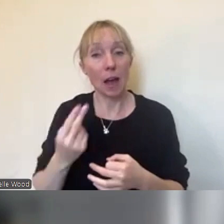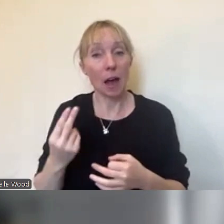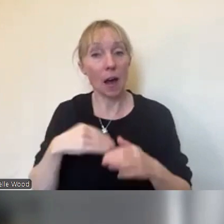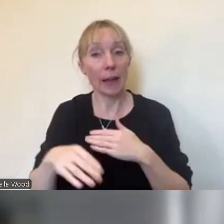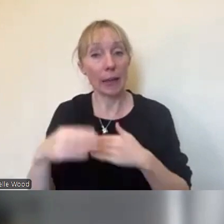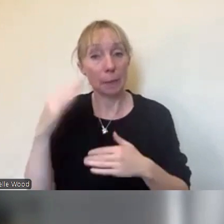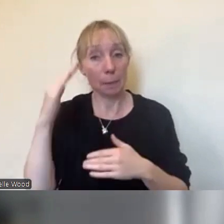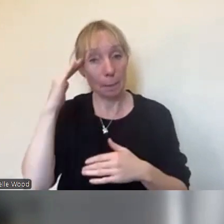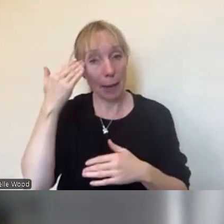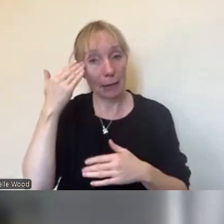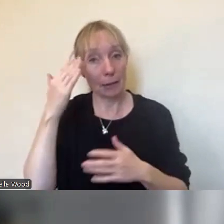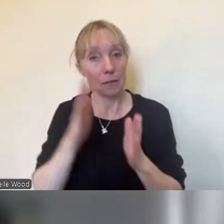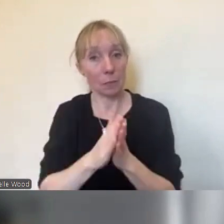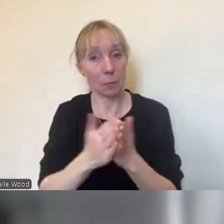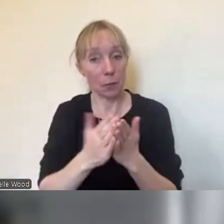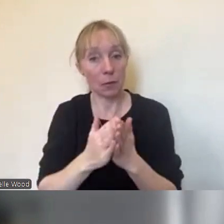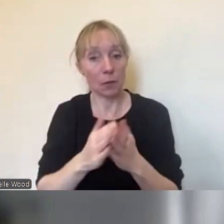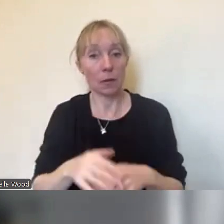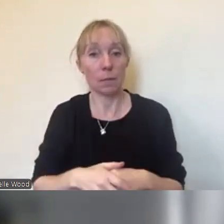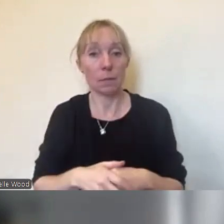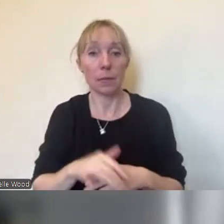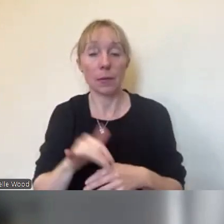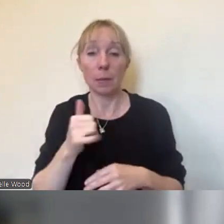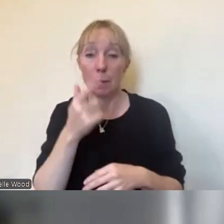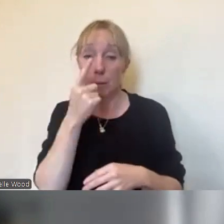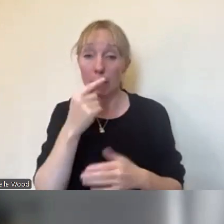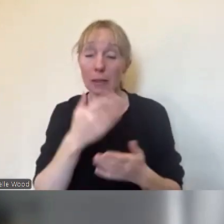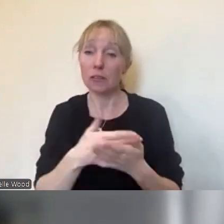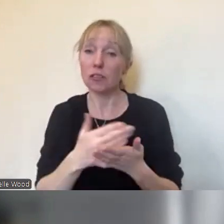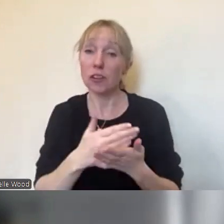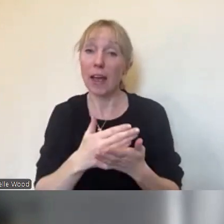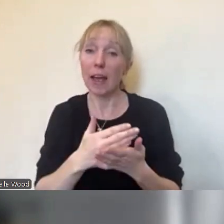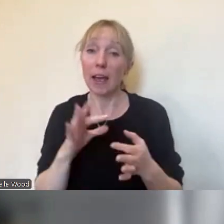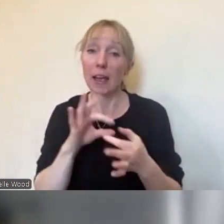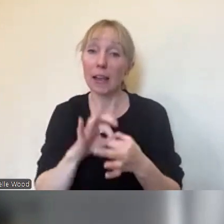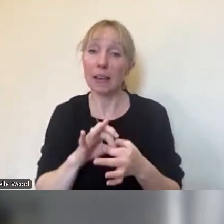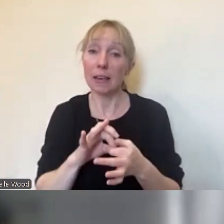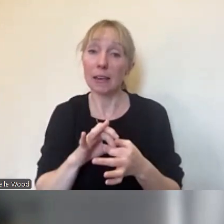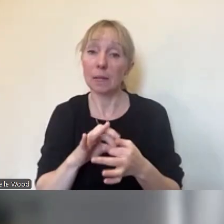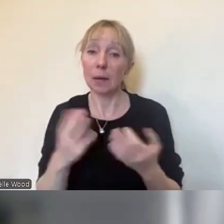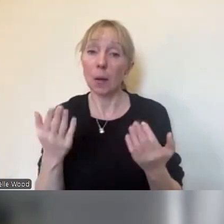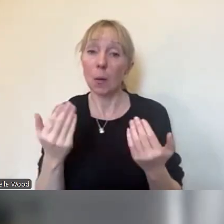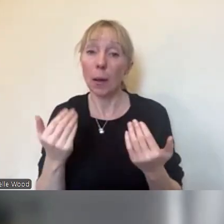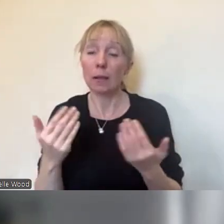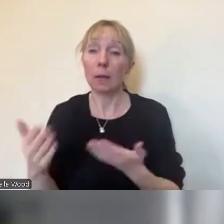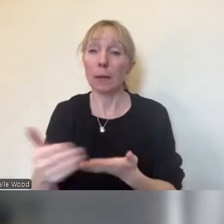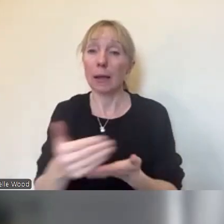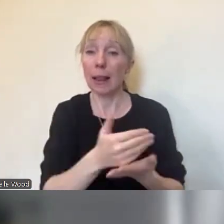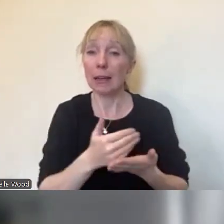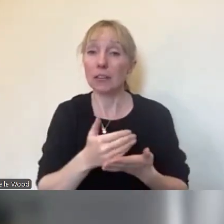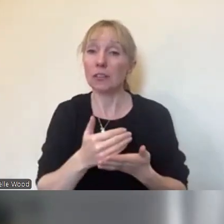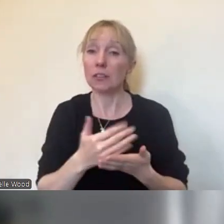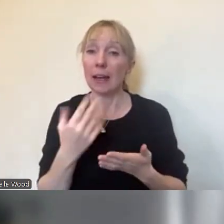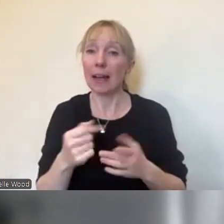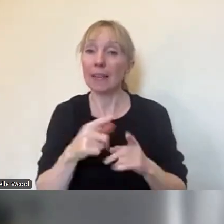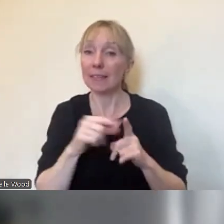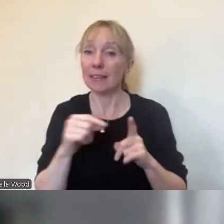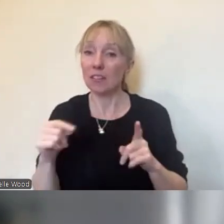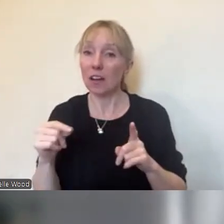book. And we can also maybe share a link. I think you mentioned about the Welcome collection, which has the